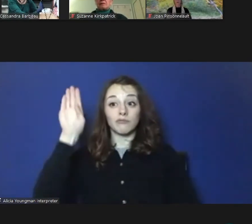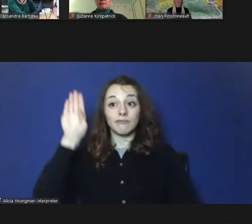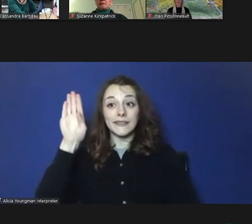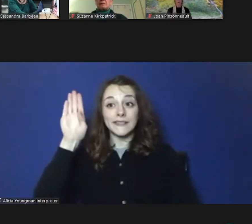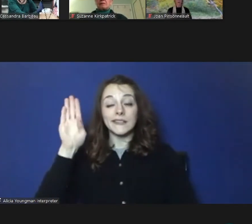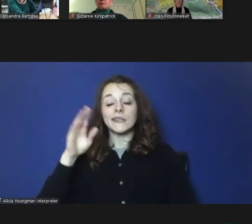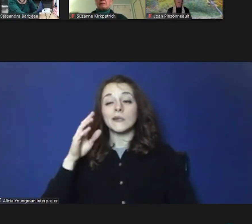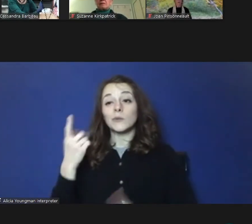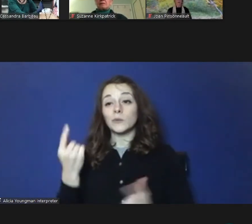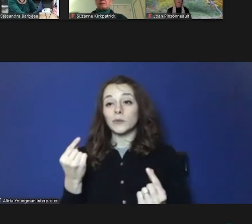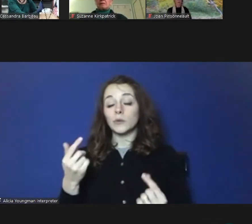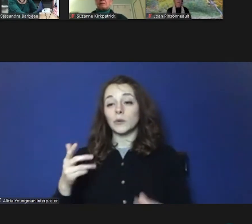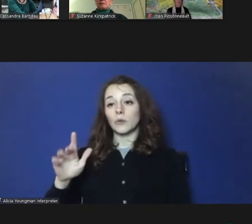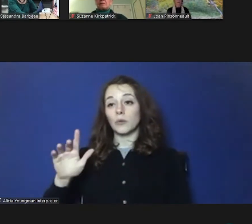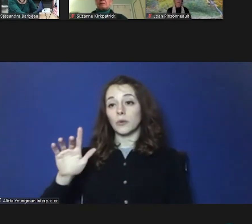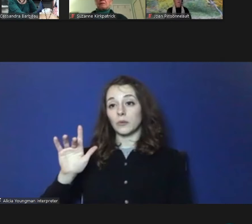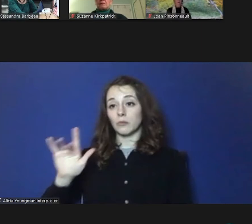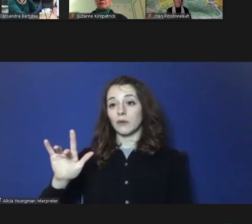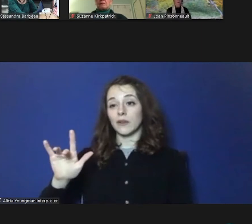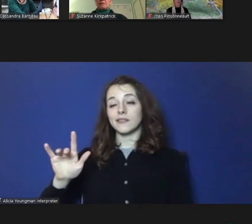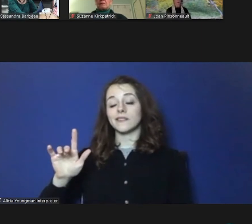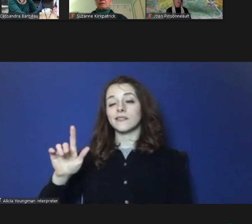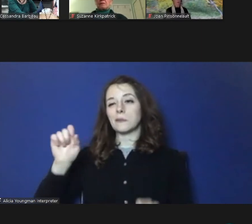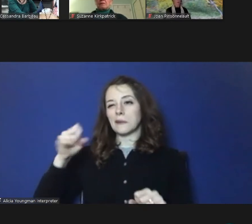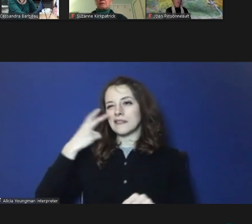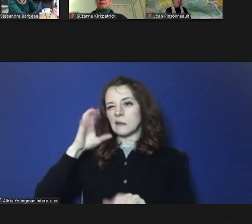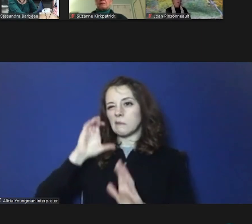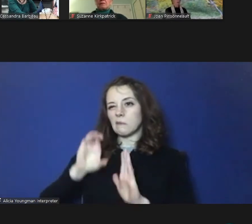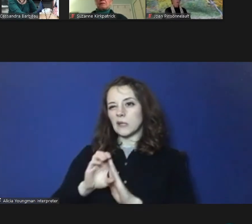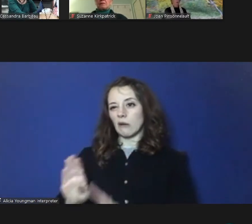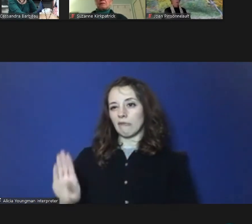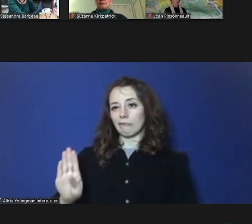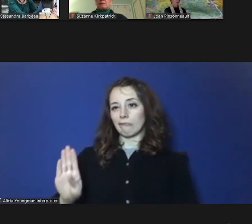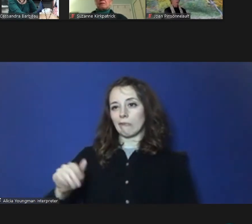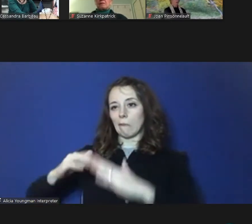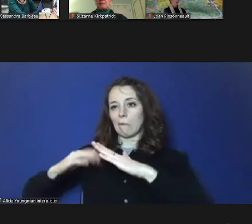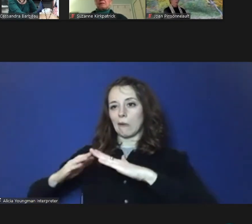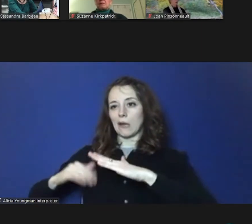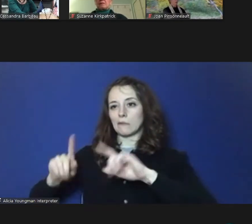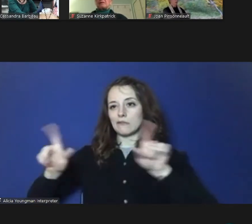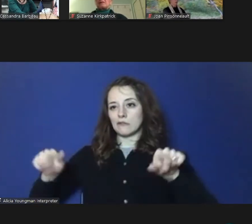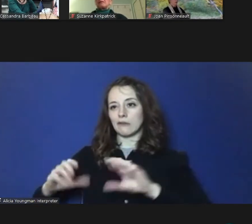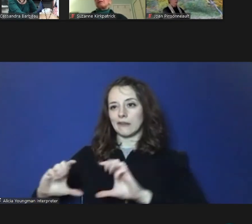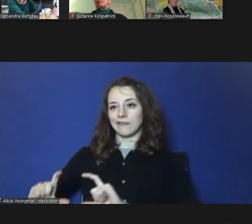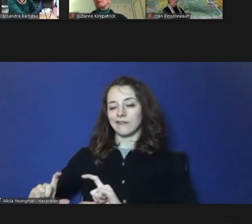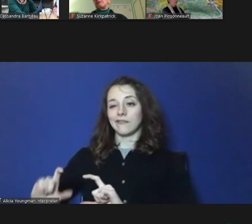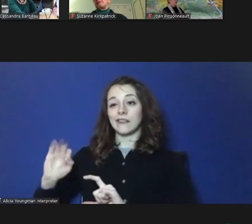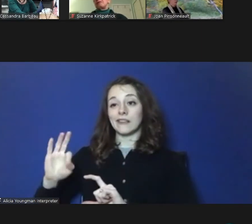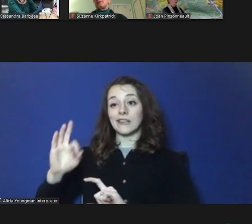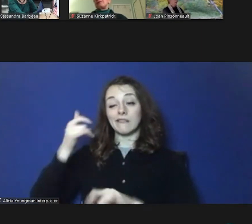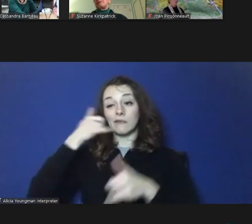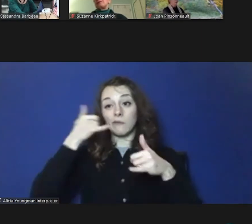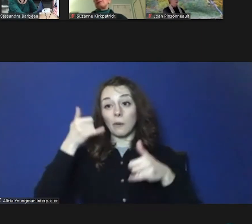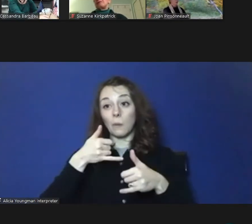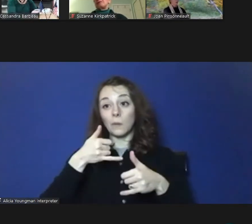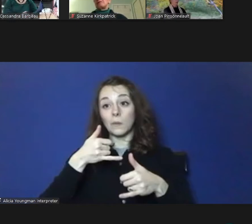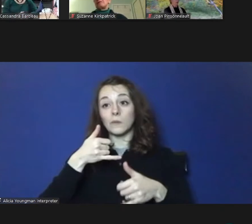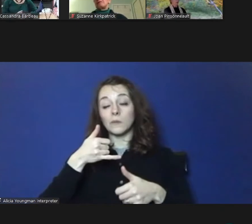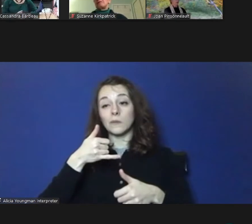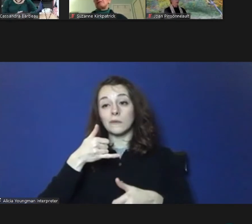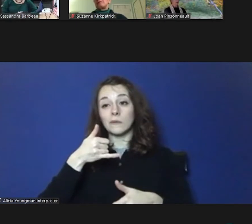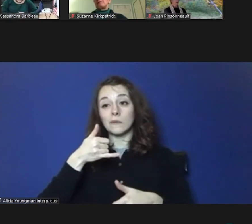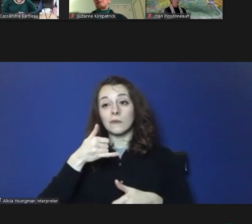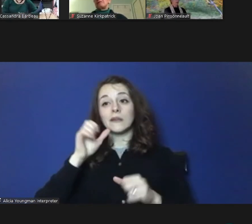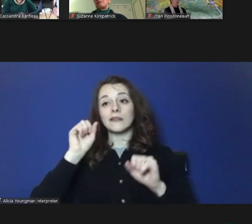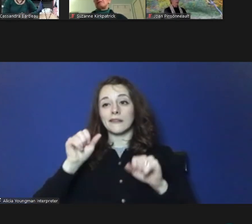hand, press the little raise hand icon at the bottom of your screen. If you're on the phone, you